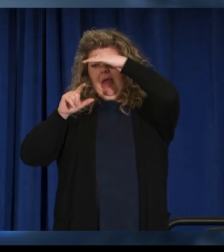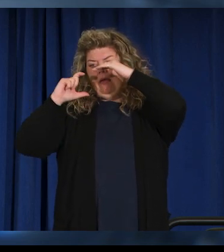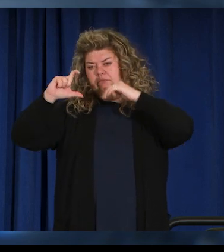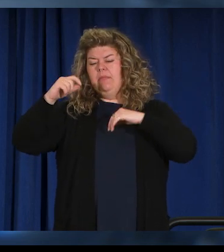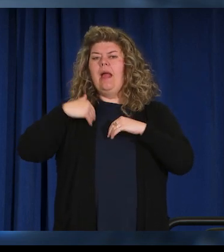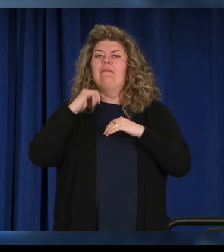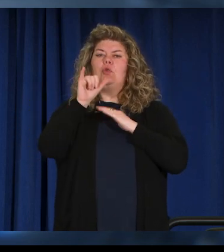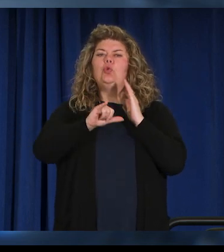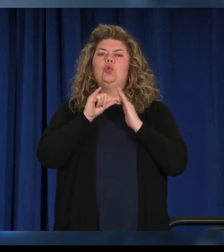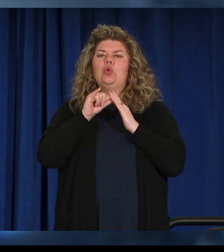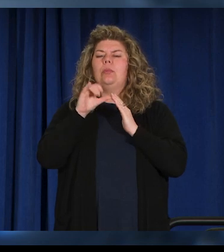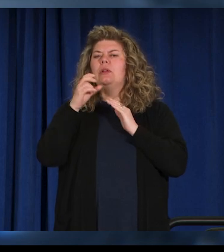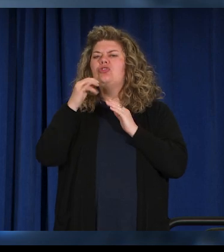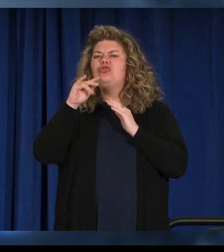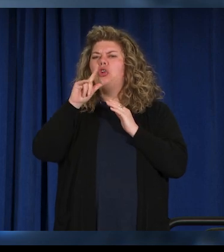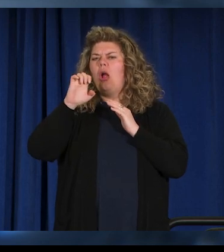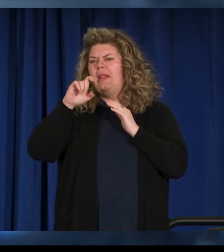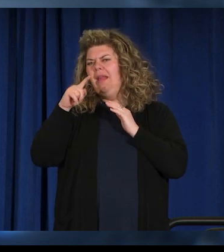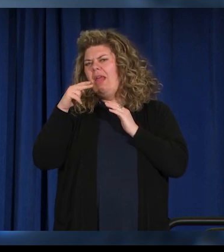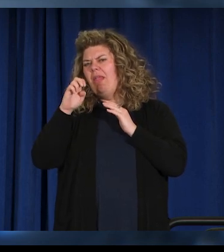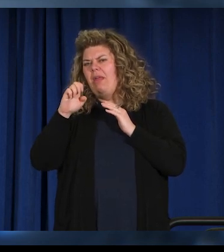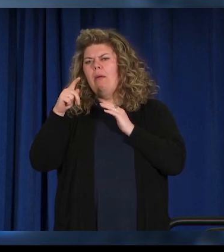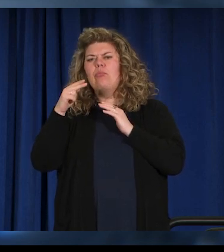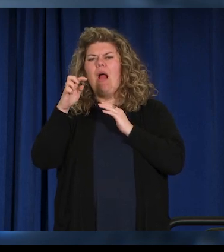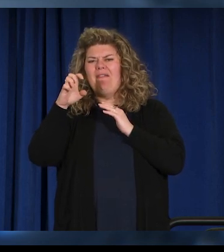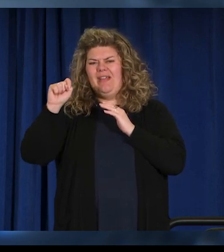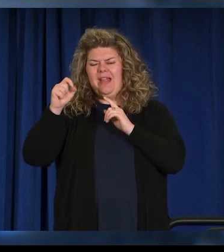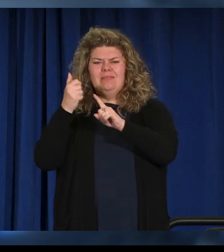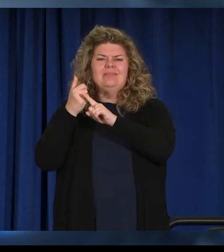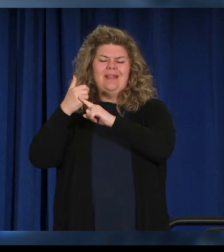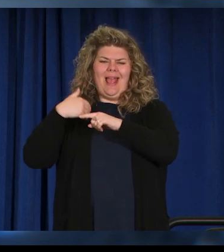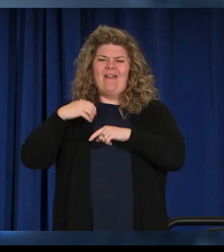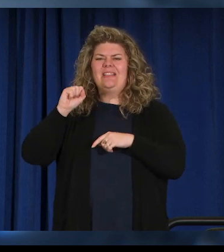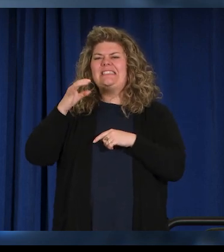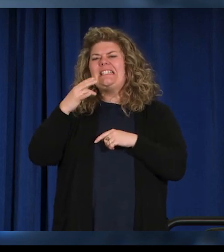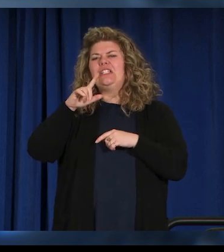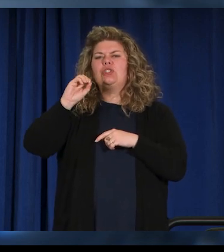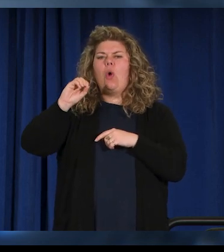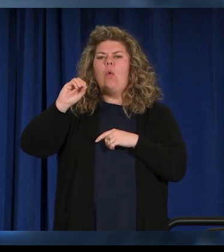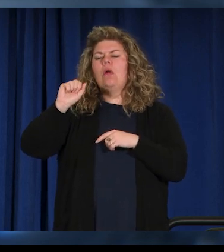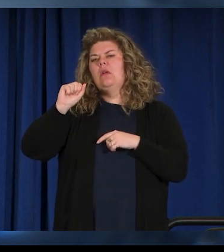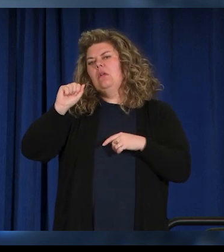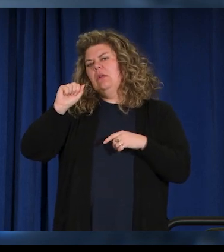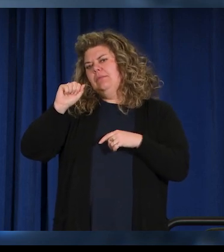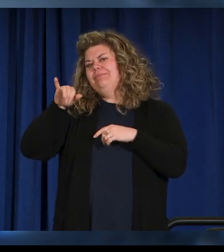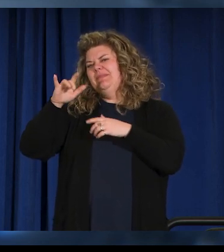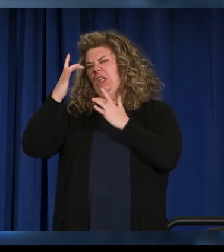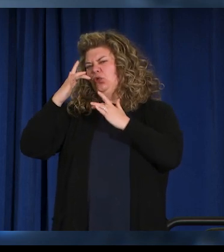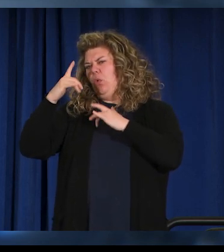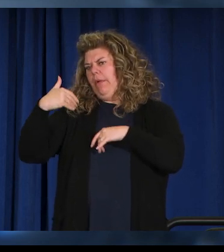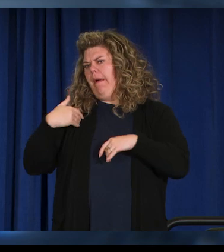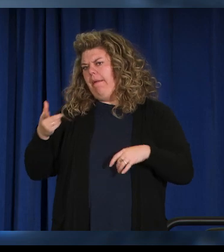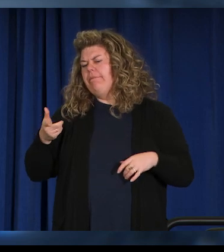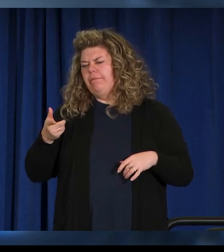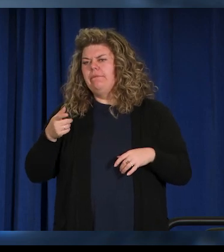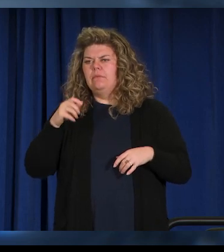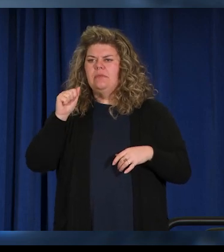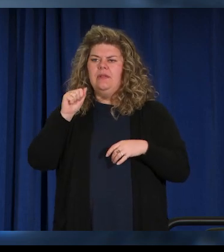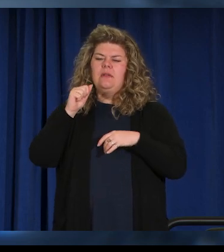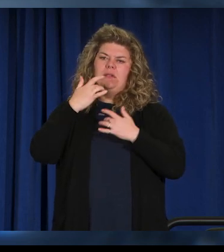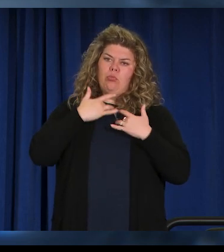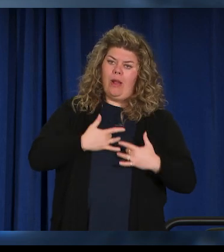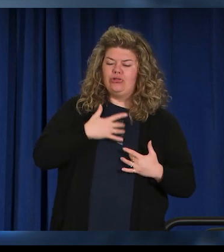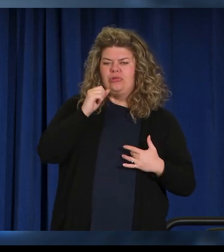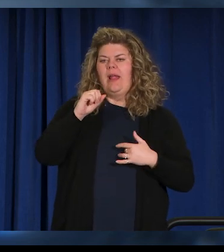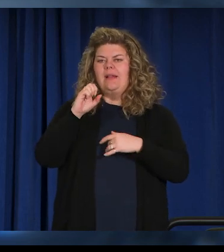creator Charlie the Prophet, who lives with schizoaffective disorder, a condition containing both schizophrenia and depression. Charlie is often